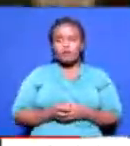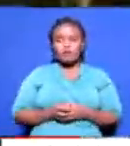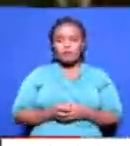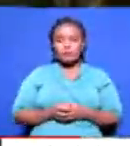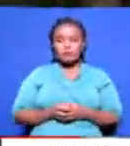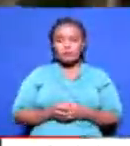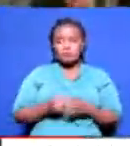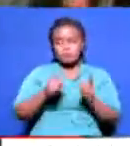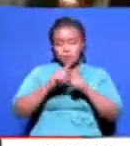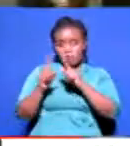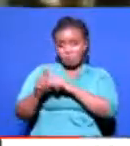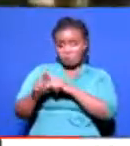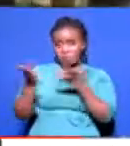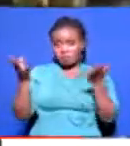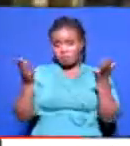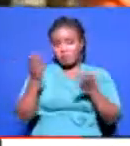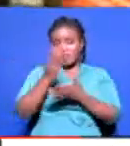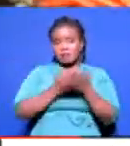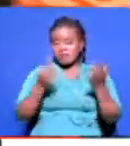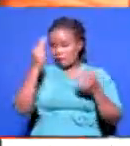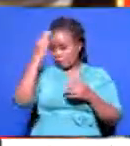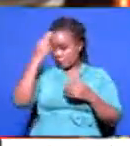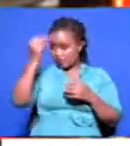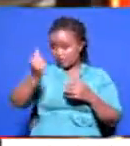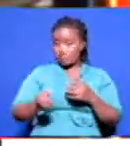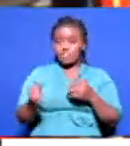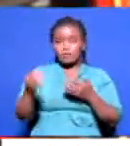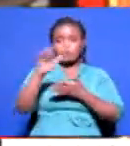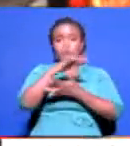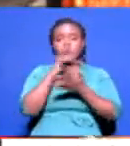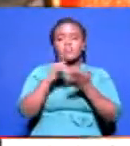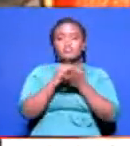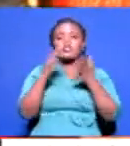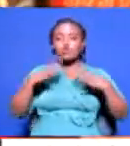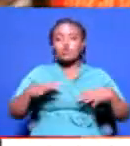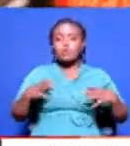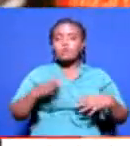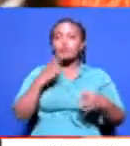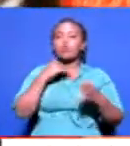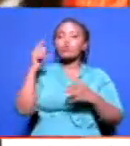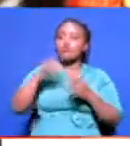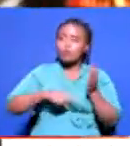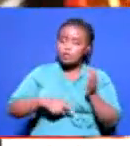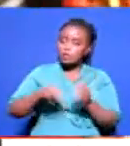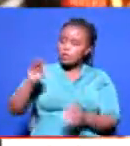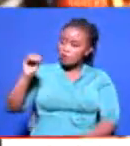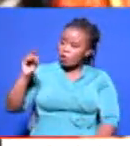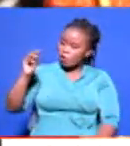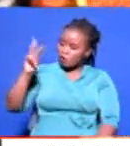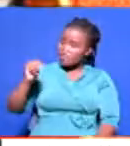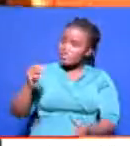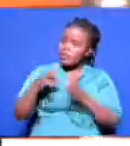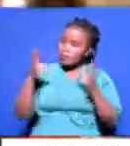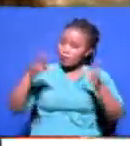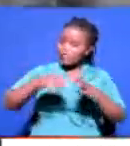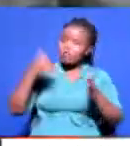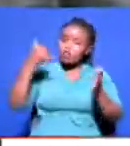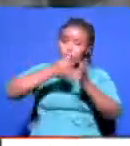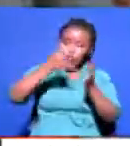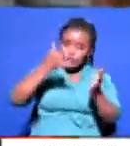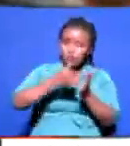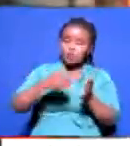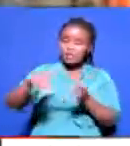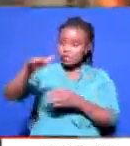Meanwhile, a section of Kajiado Central constituency residents want ODM party to include the constituency in the